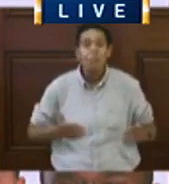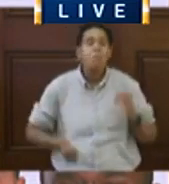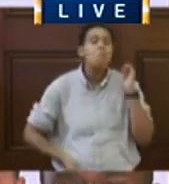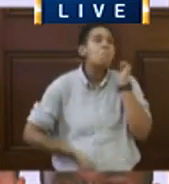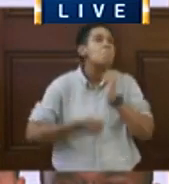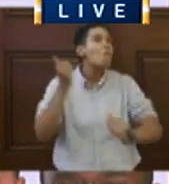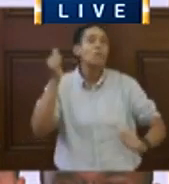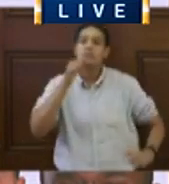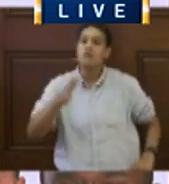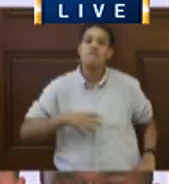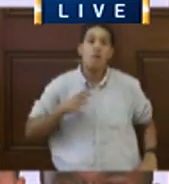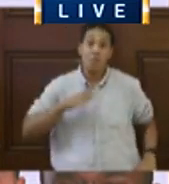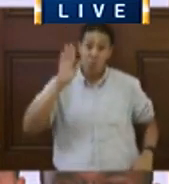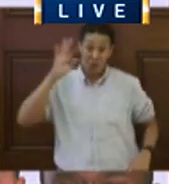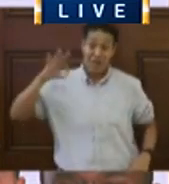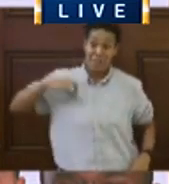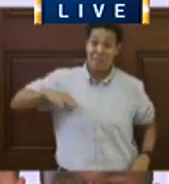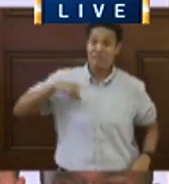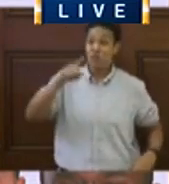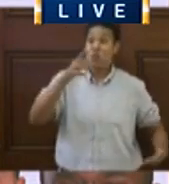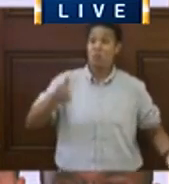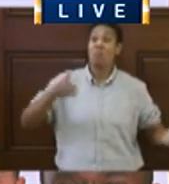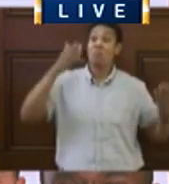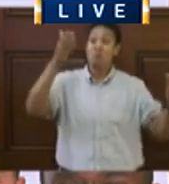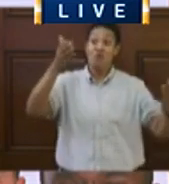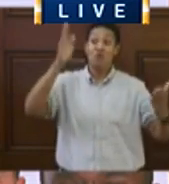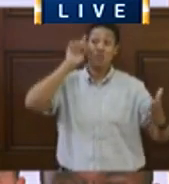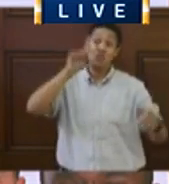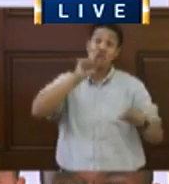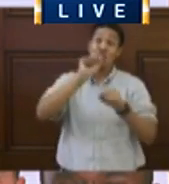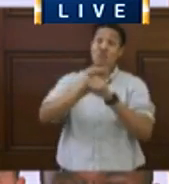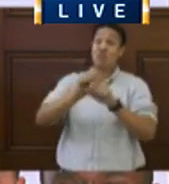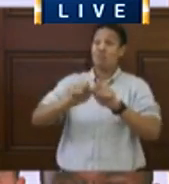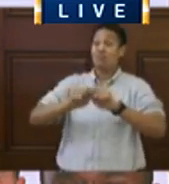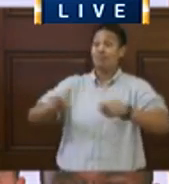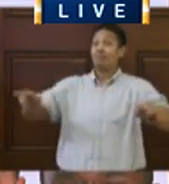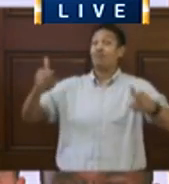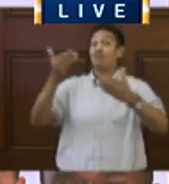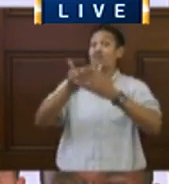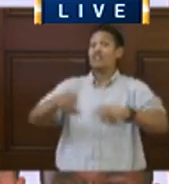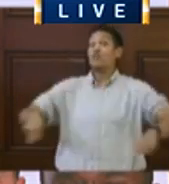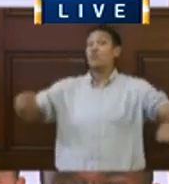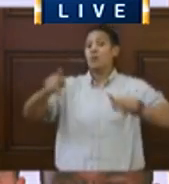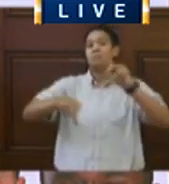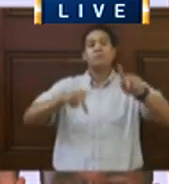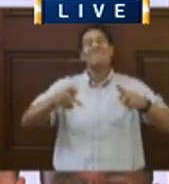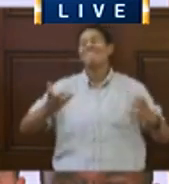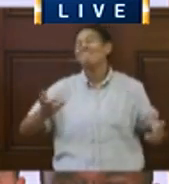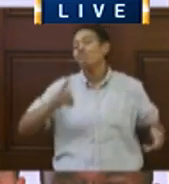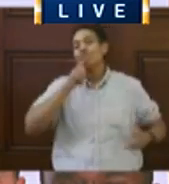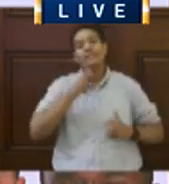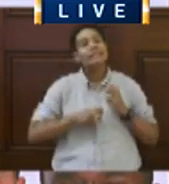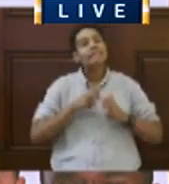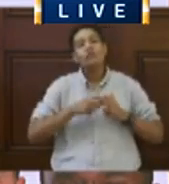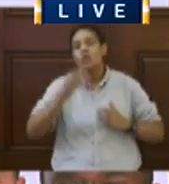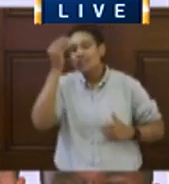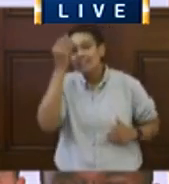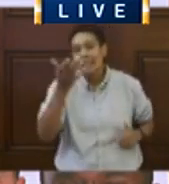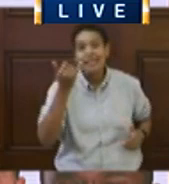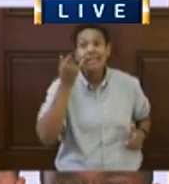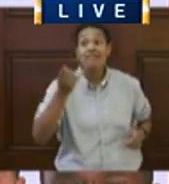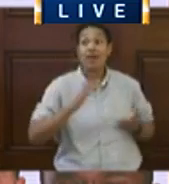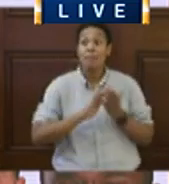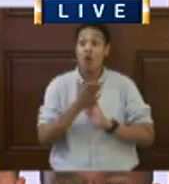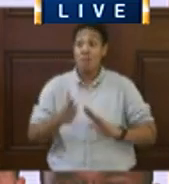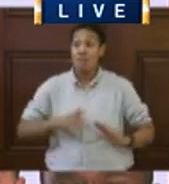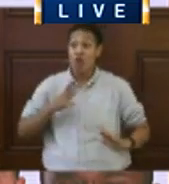the benefits that we are proposing here, will it actually get to them? It's very difficult to say. If they become formalized during the